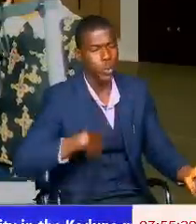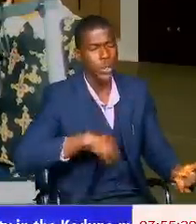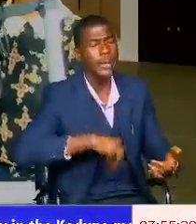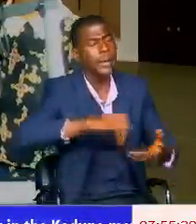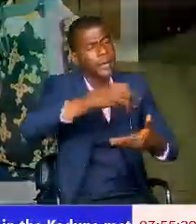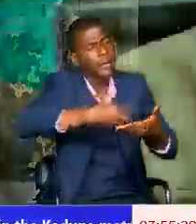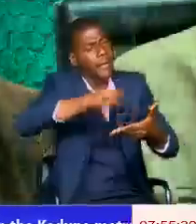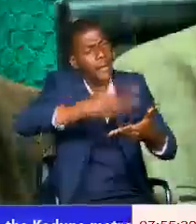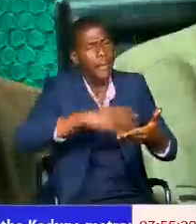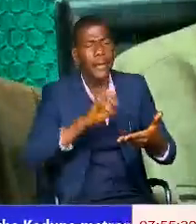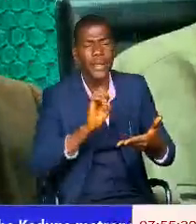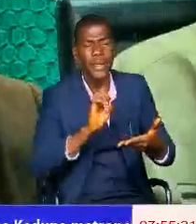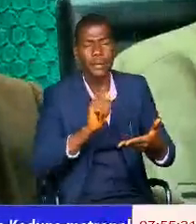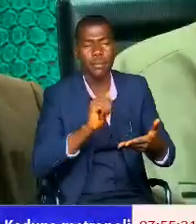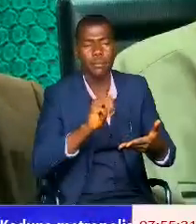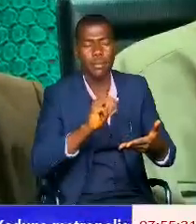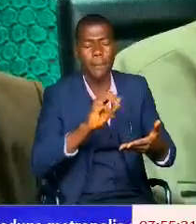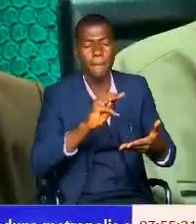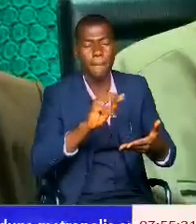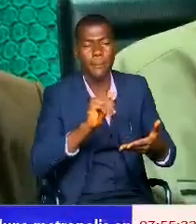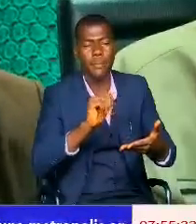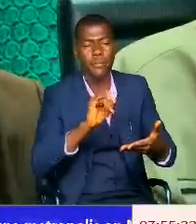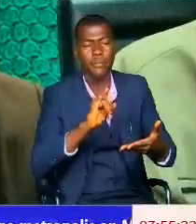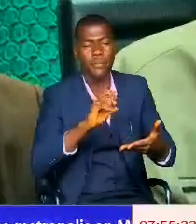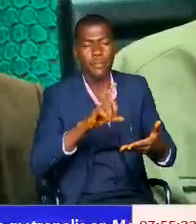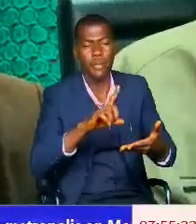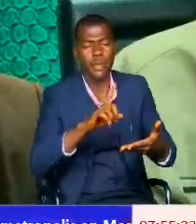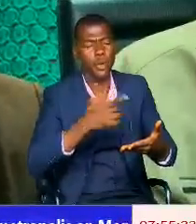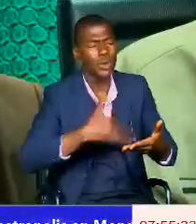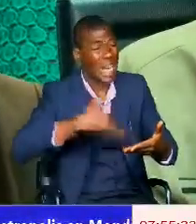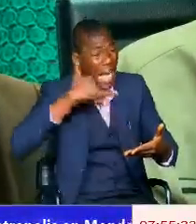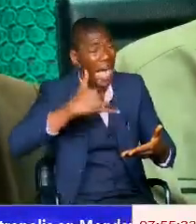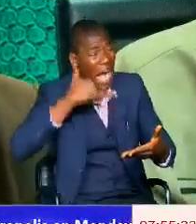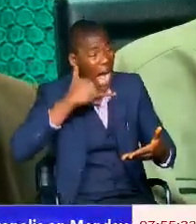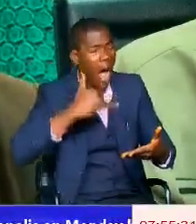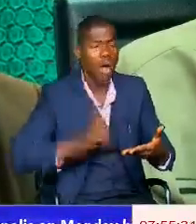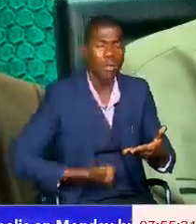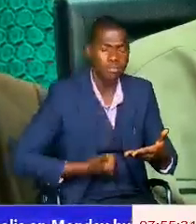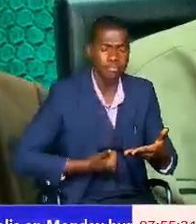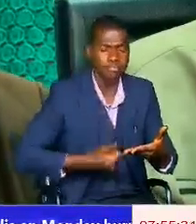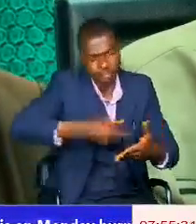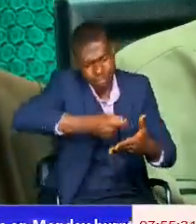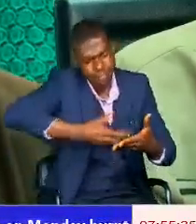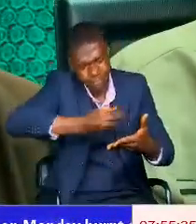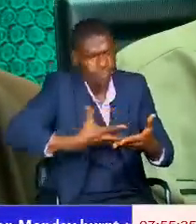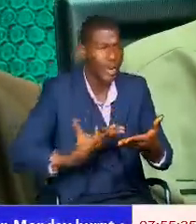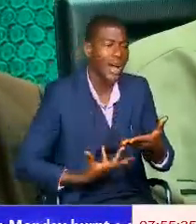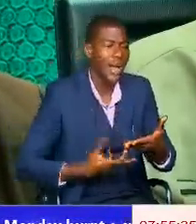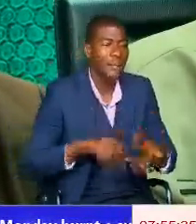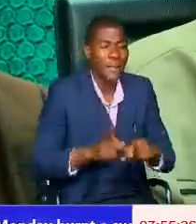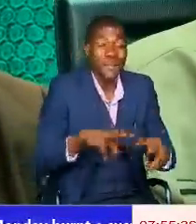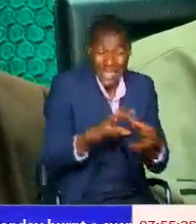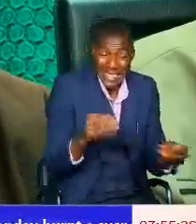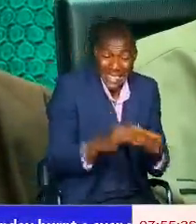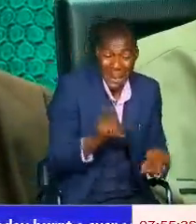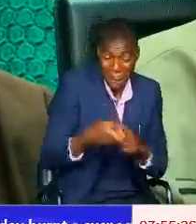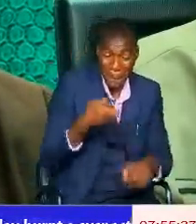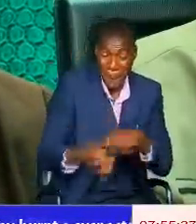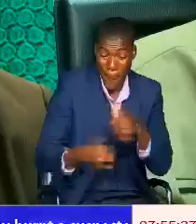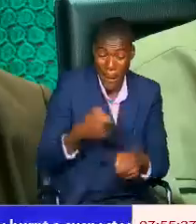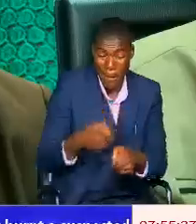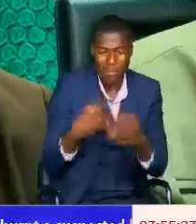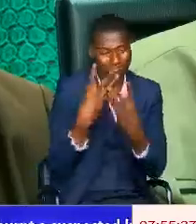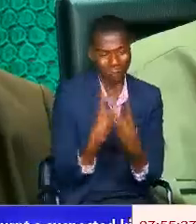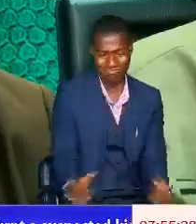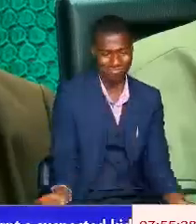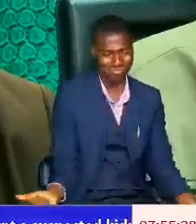receive calls. We they receive text messages from people who send us complaint to talk say they don't resolve their issues. That is